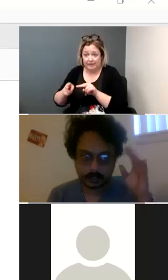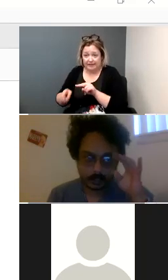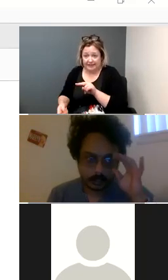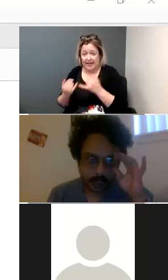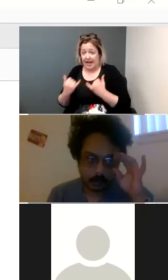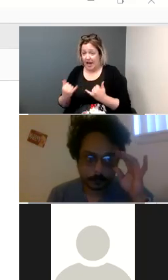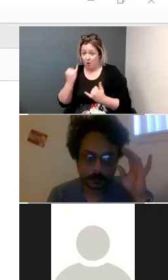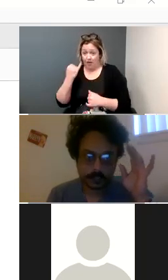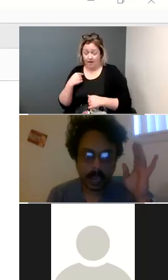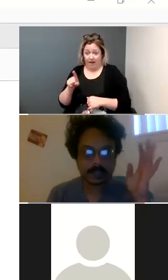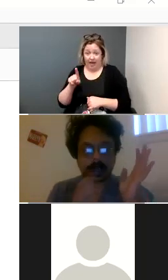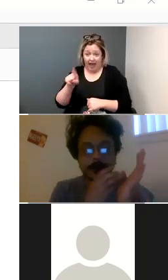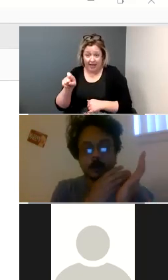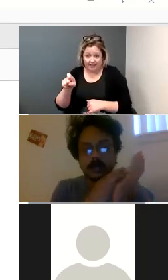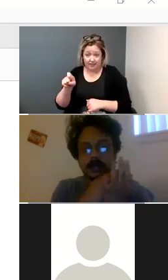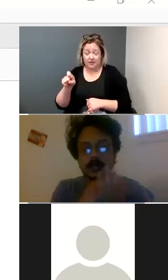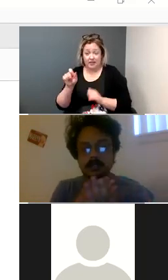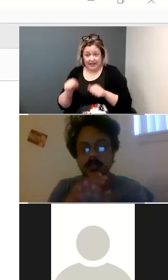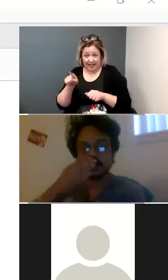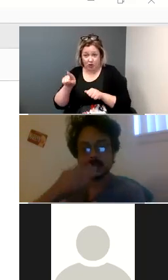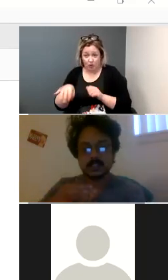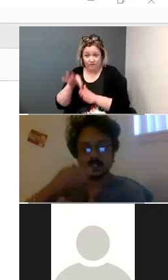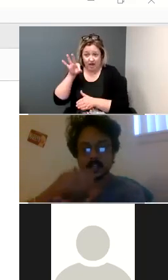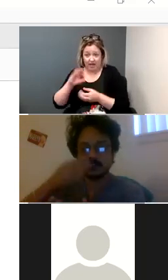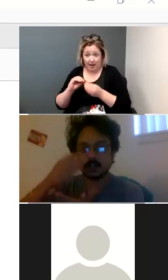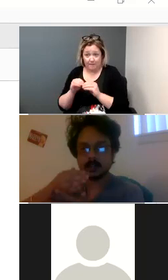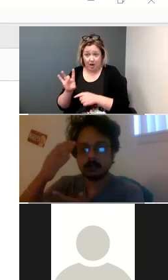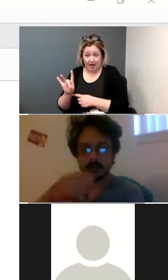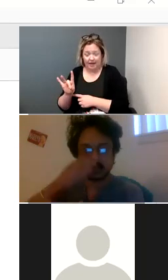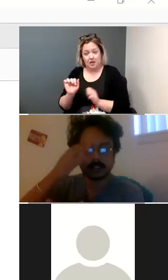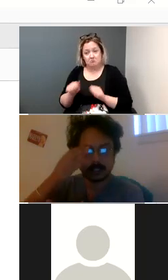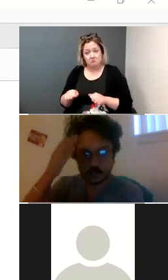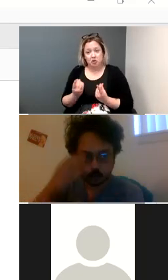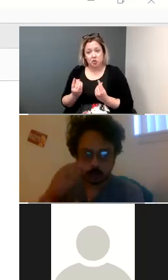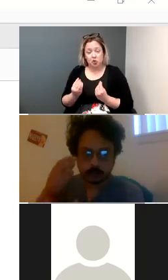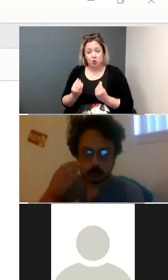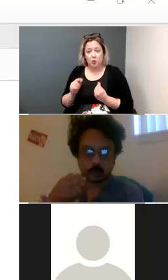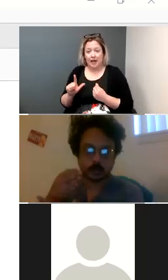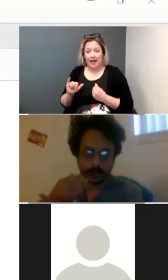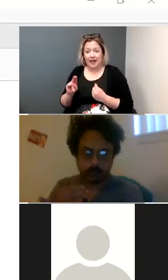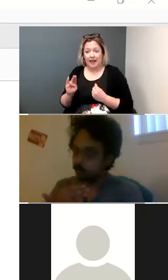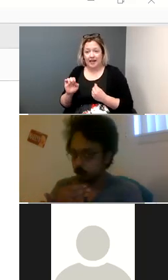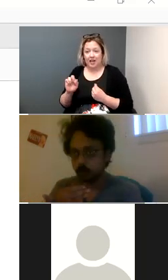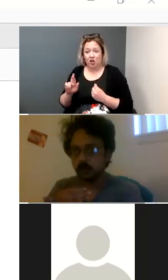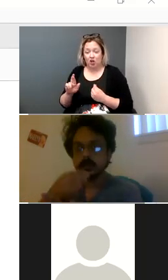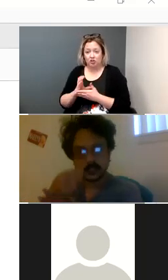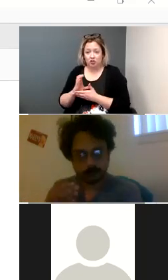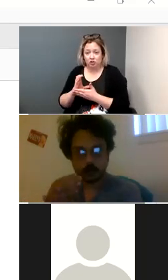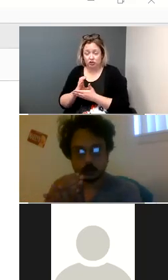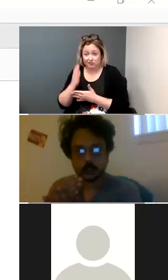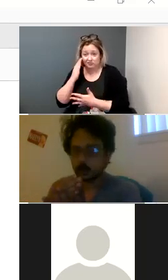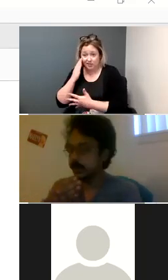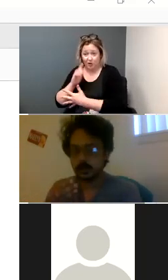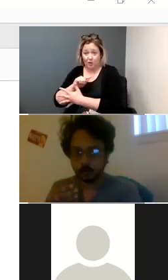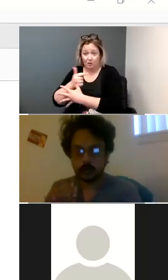8. Now, I can do a linear search where I search every other element, that is 2 equals to 8? No. Is